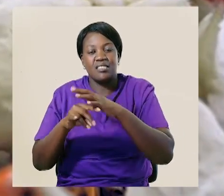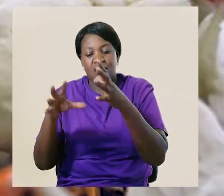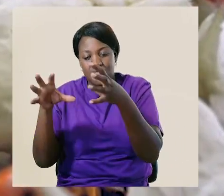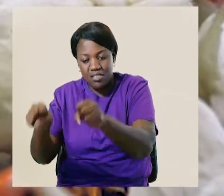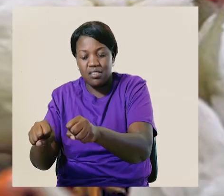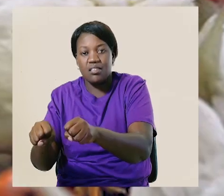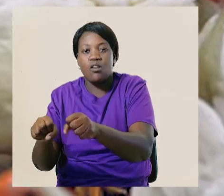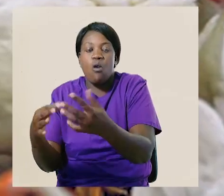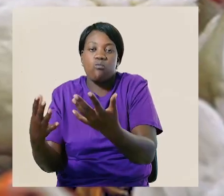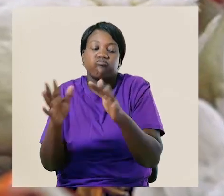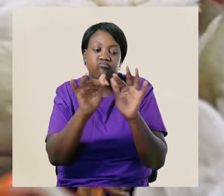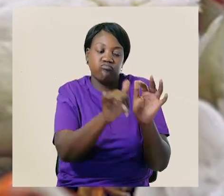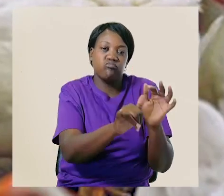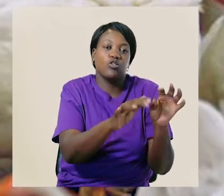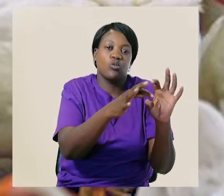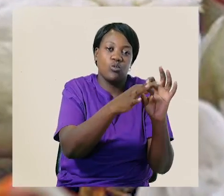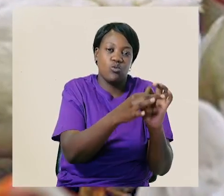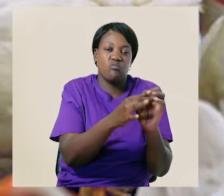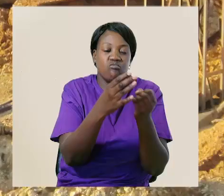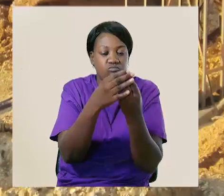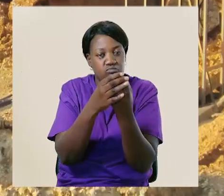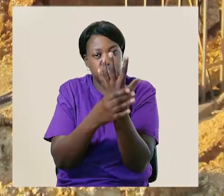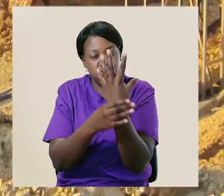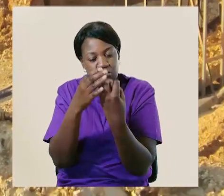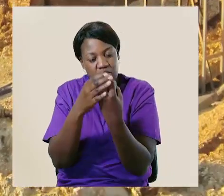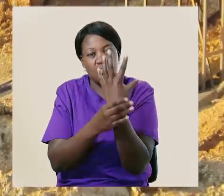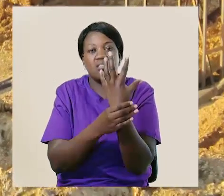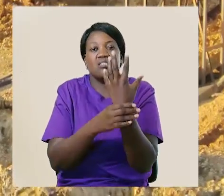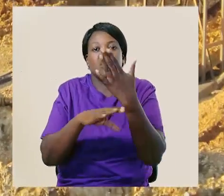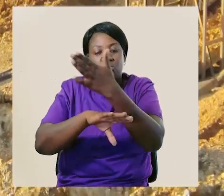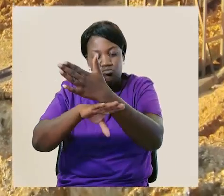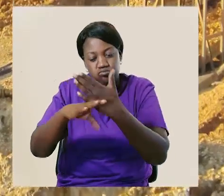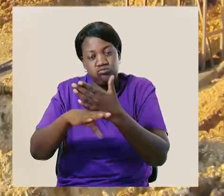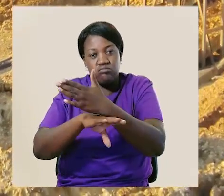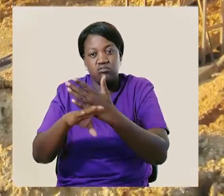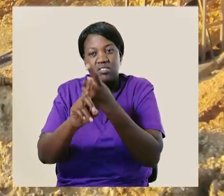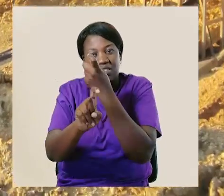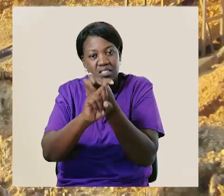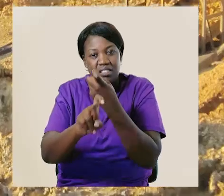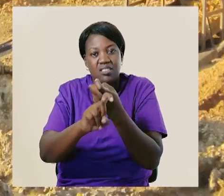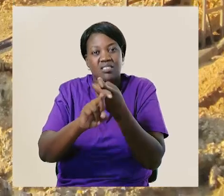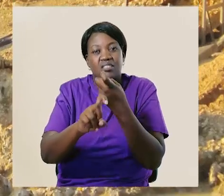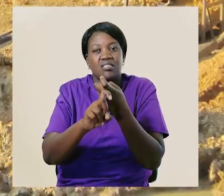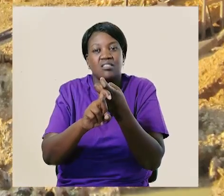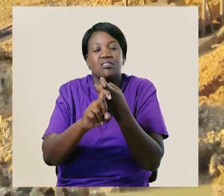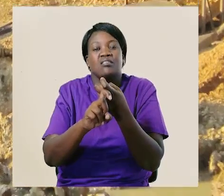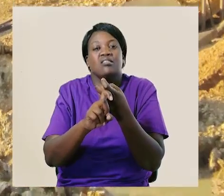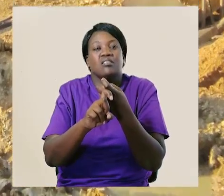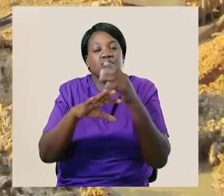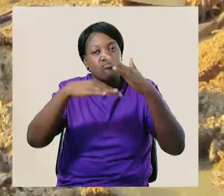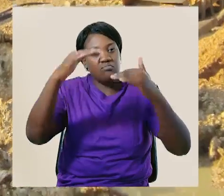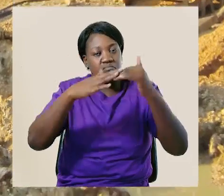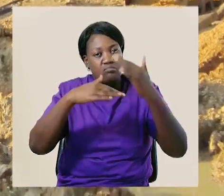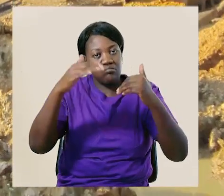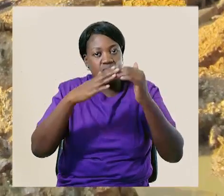herds, plants which were gathered or farmed, wood and metal which was used for the weapons and building